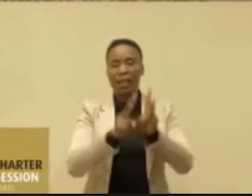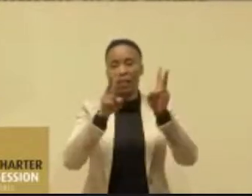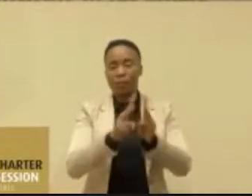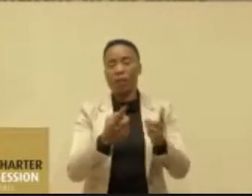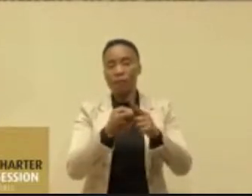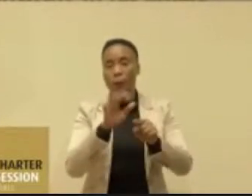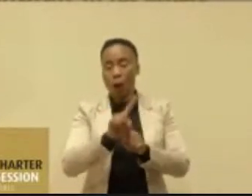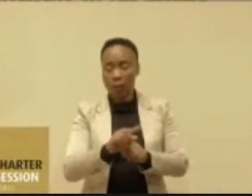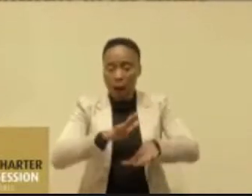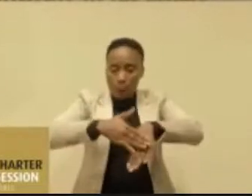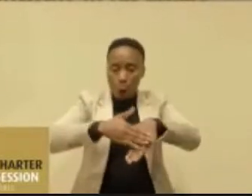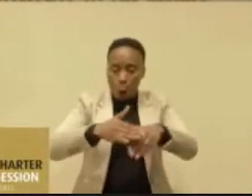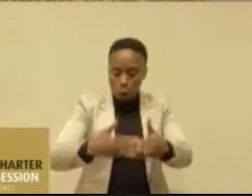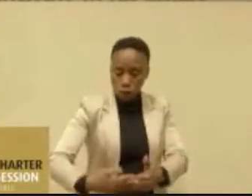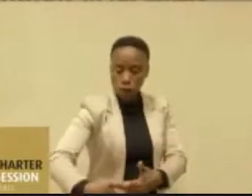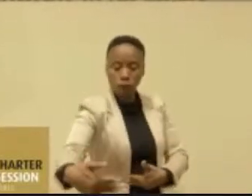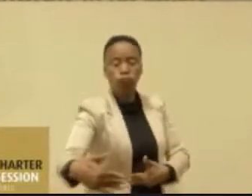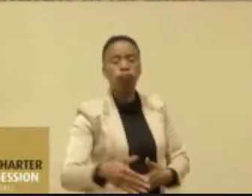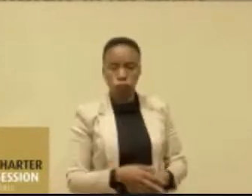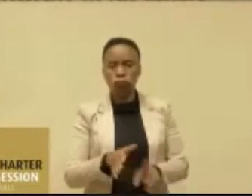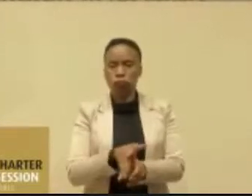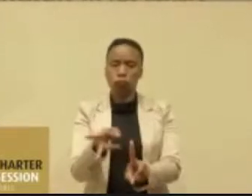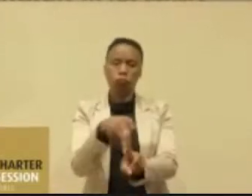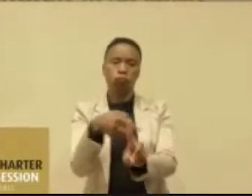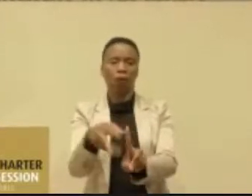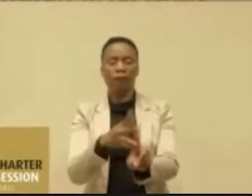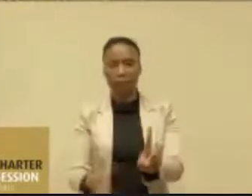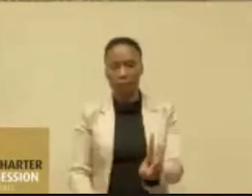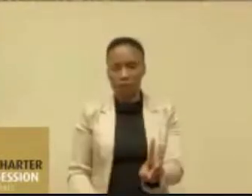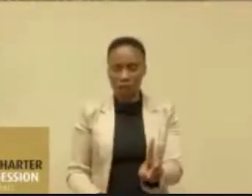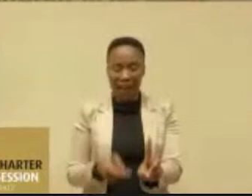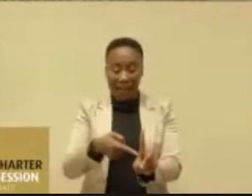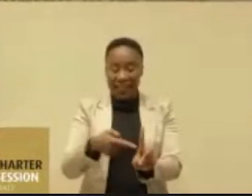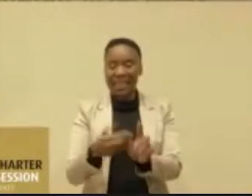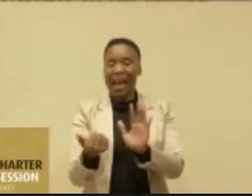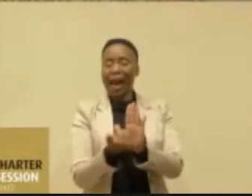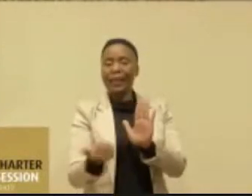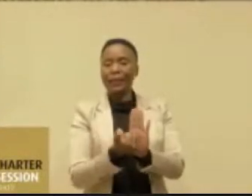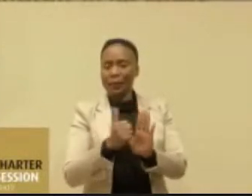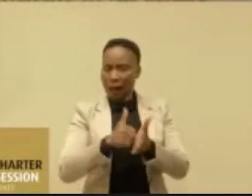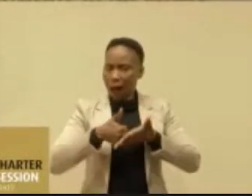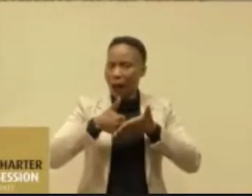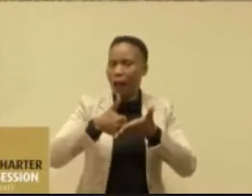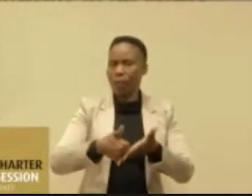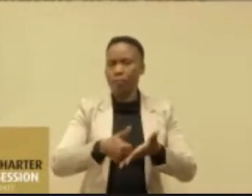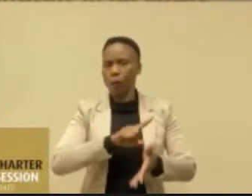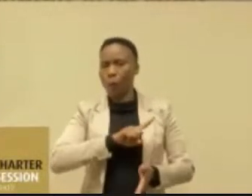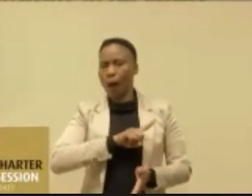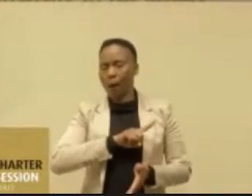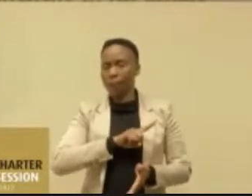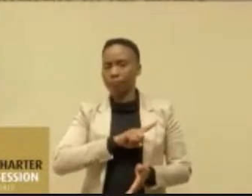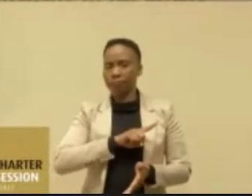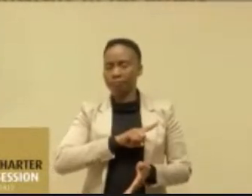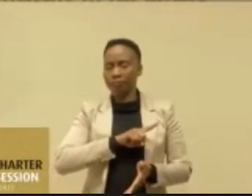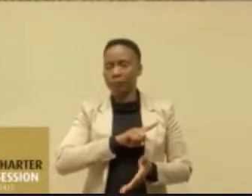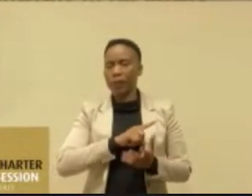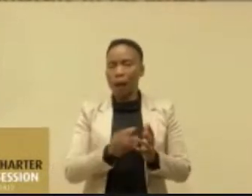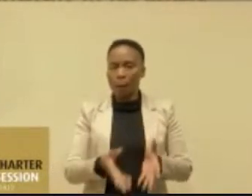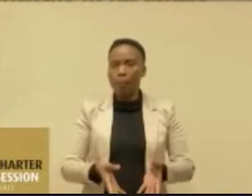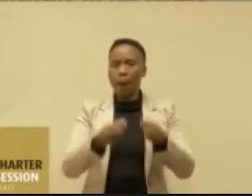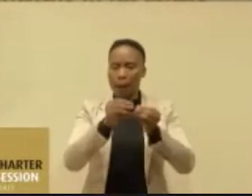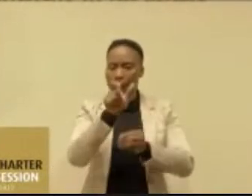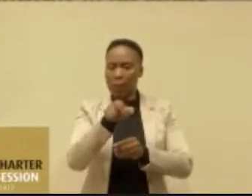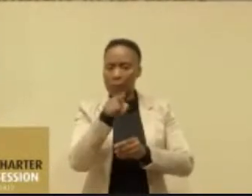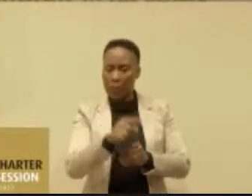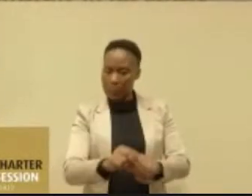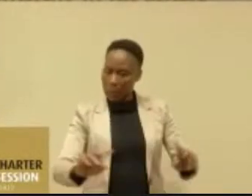further victimization this act assists because you will get a victim